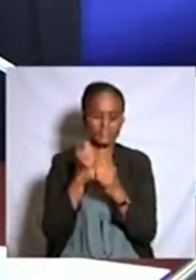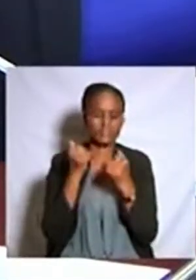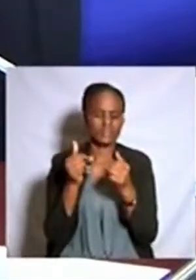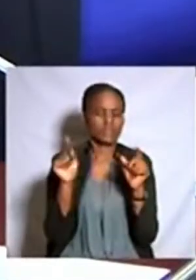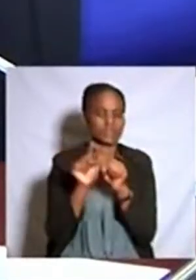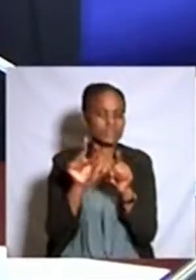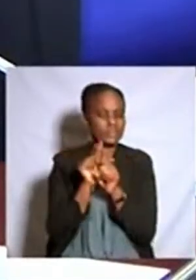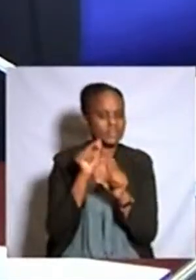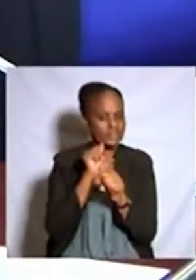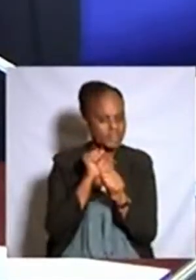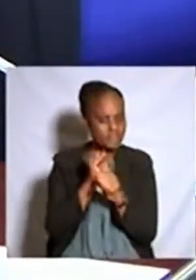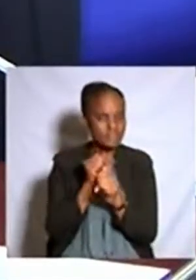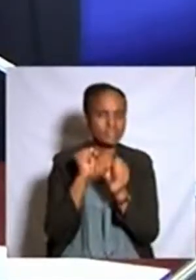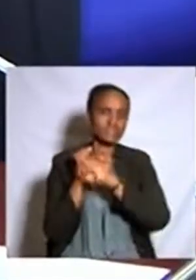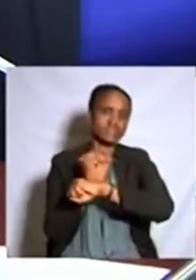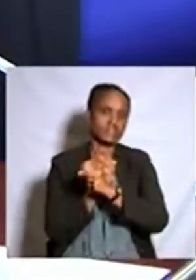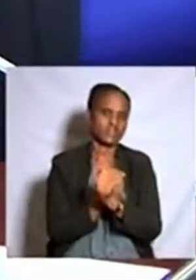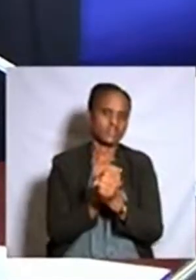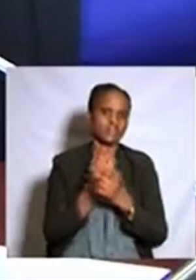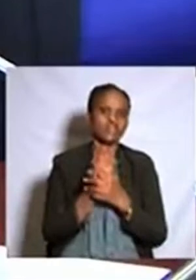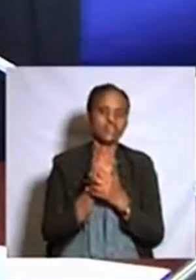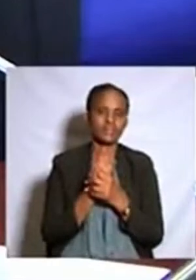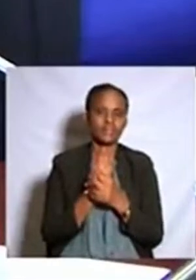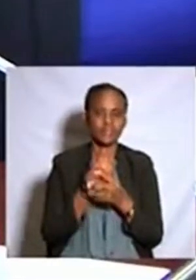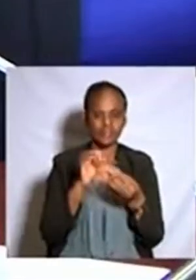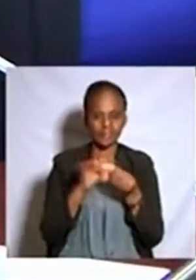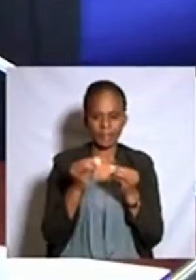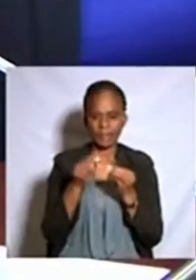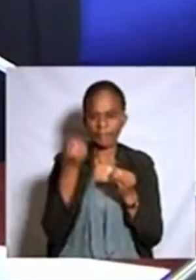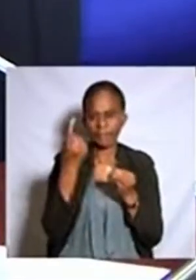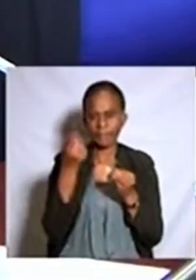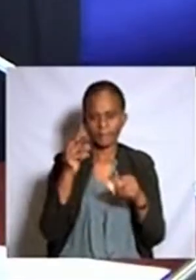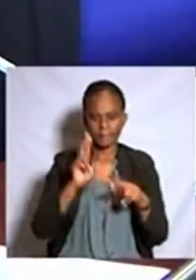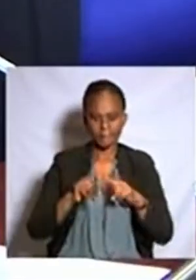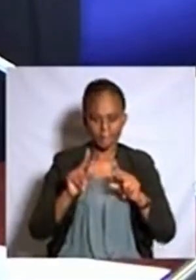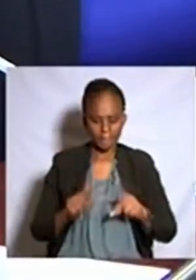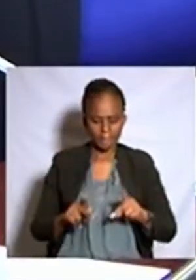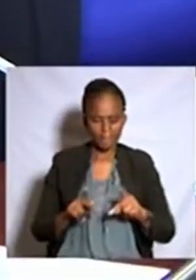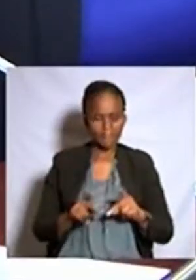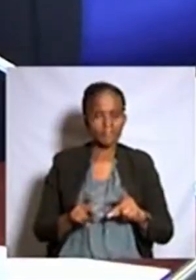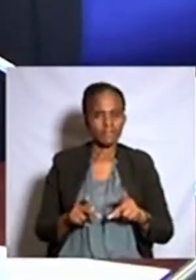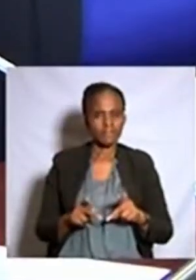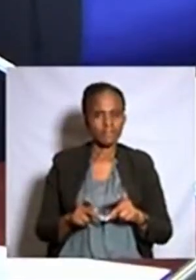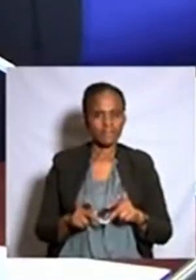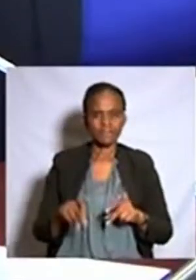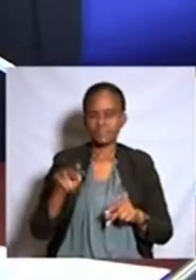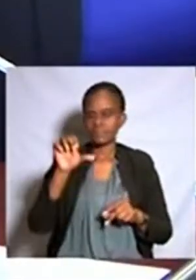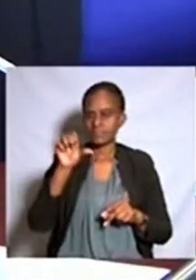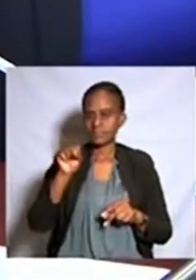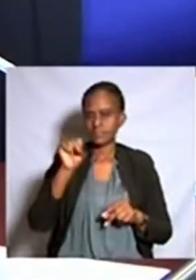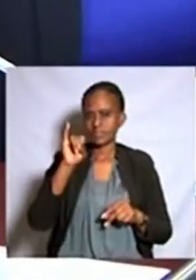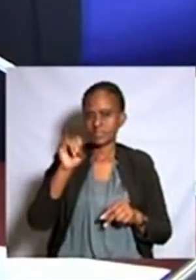subsequent perfection of security. Item 11, Chair, is the Sumunika Stephen